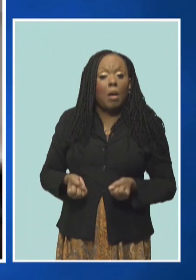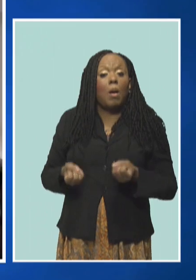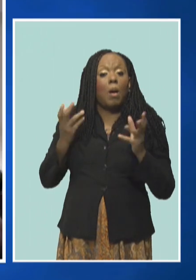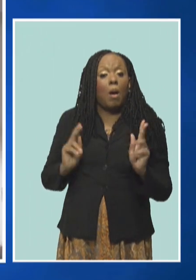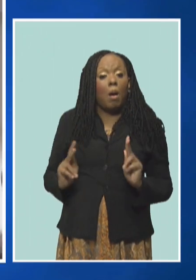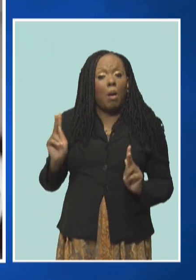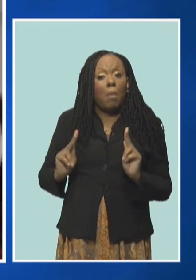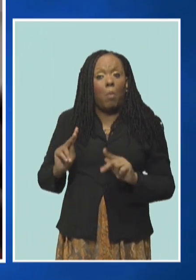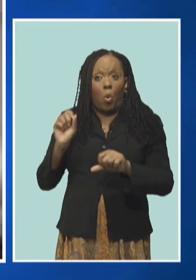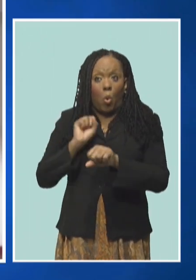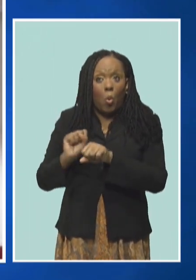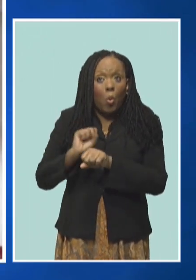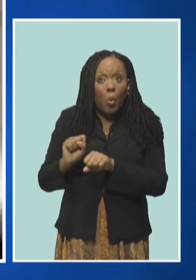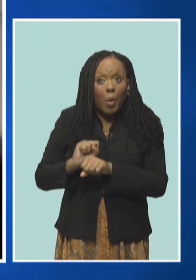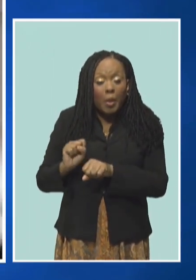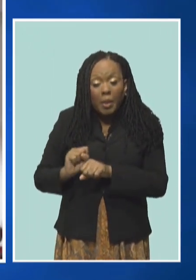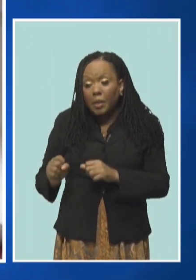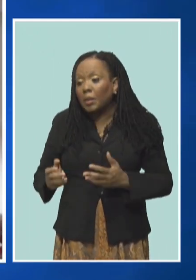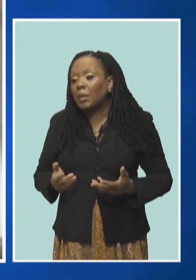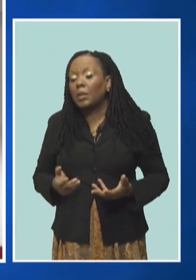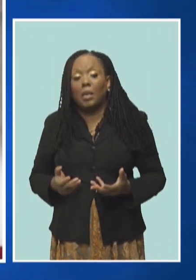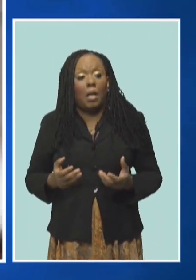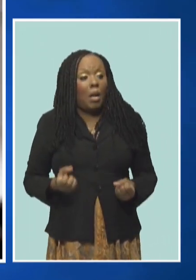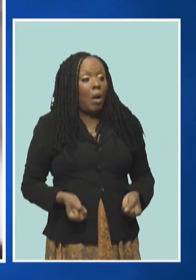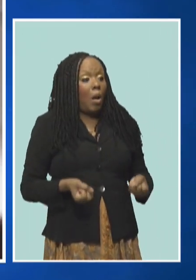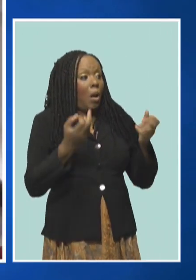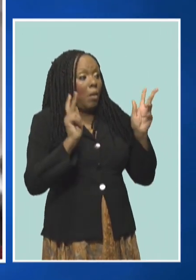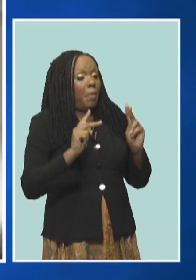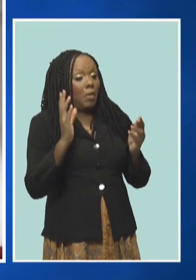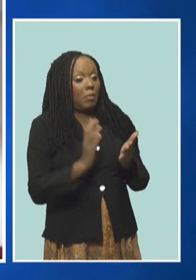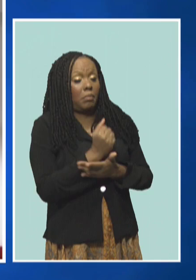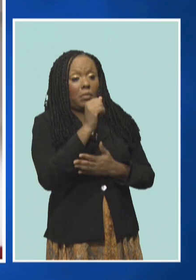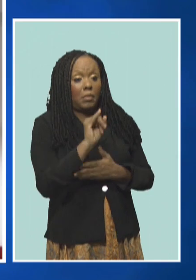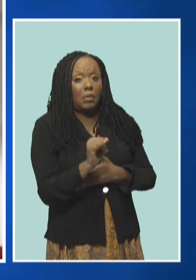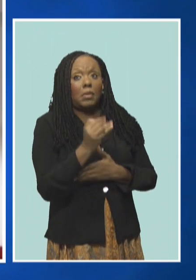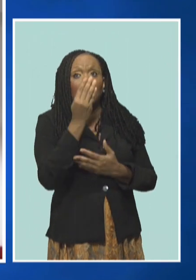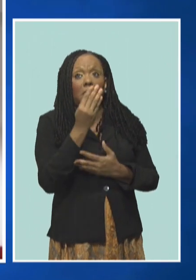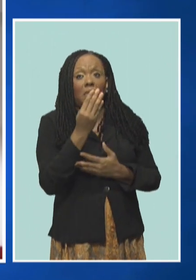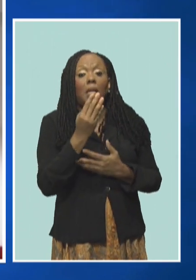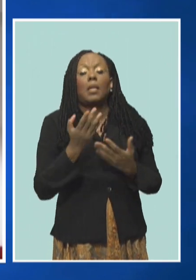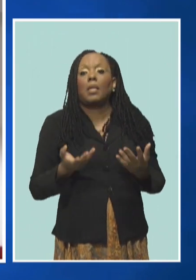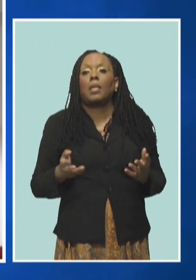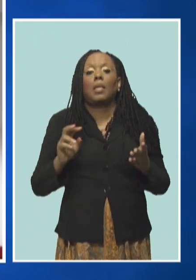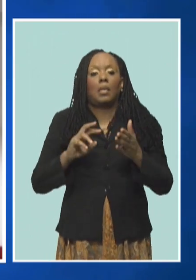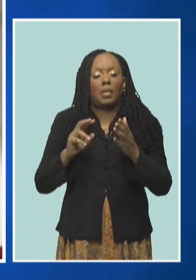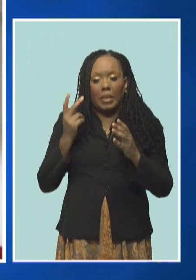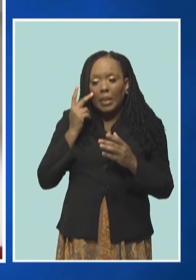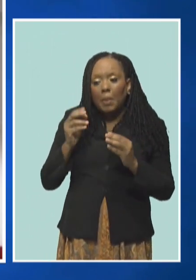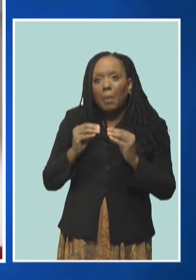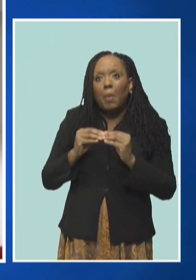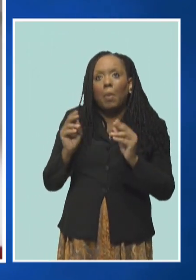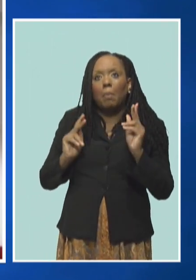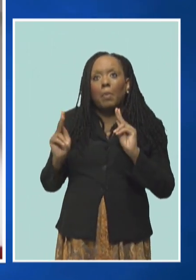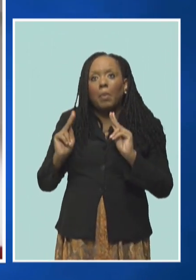in Barbados who are seeking work and actively employed, that number is falling. So it means that